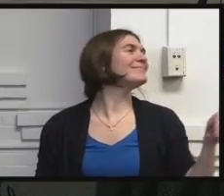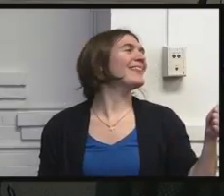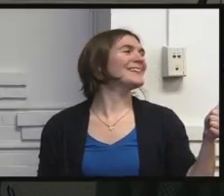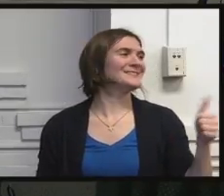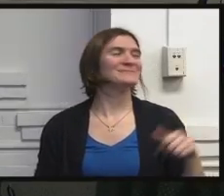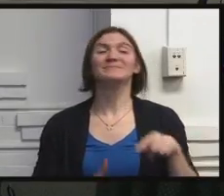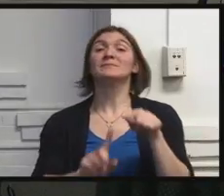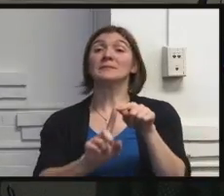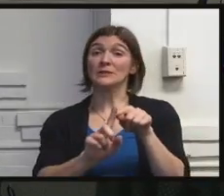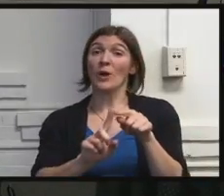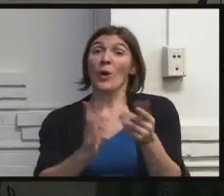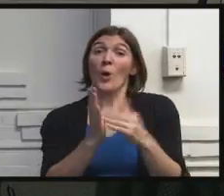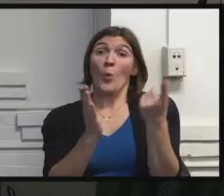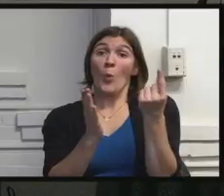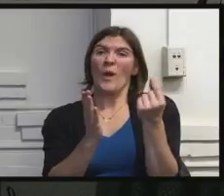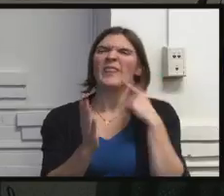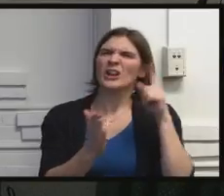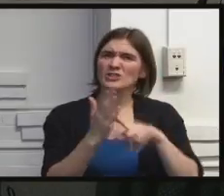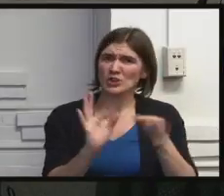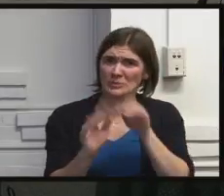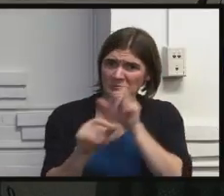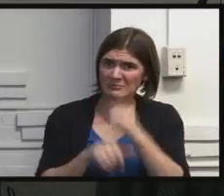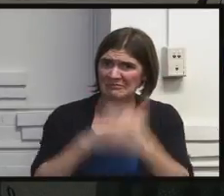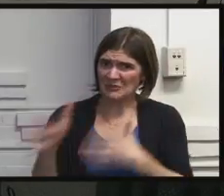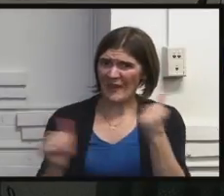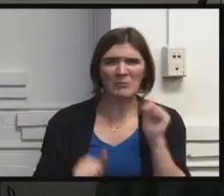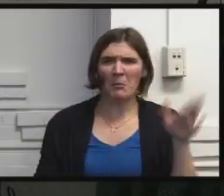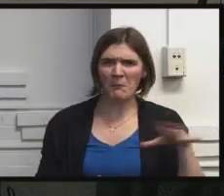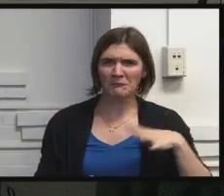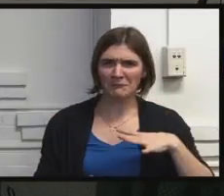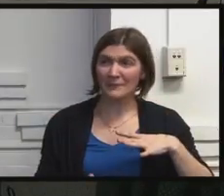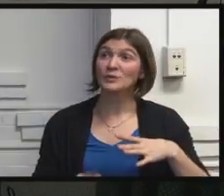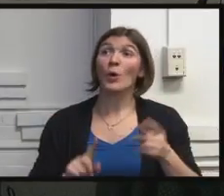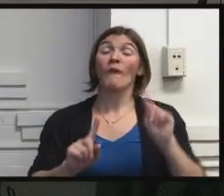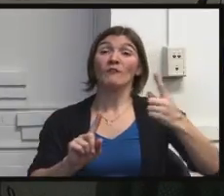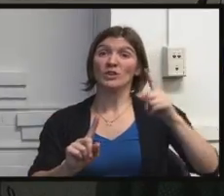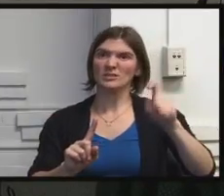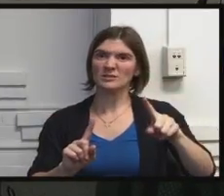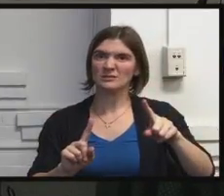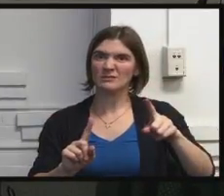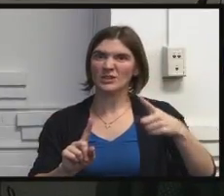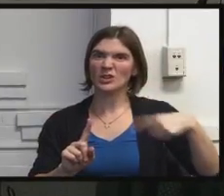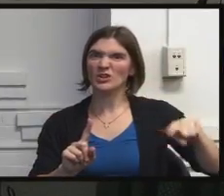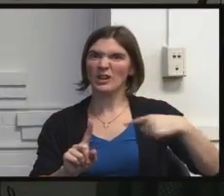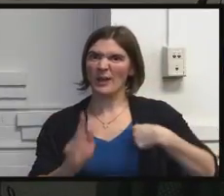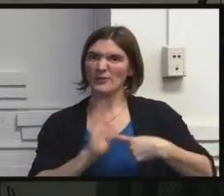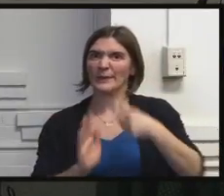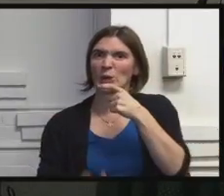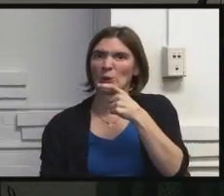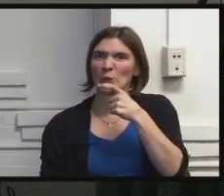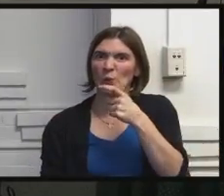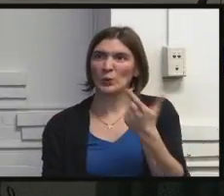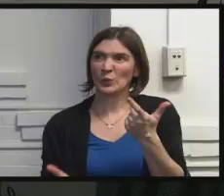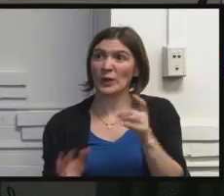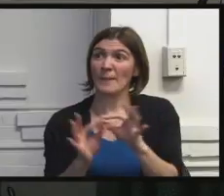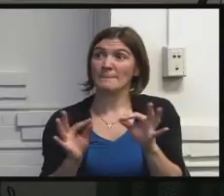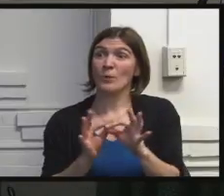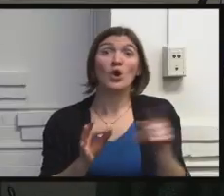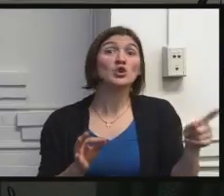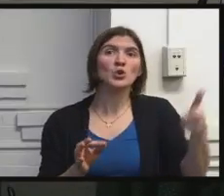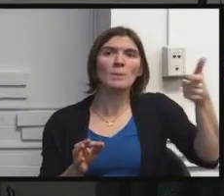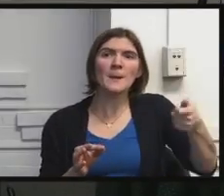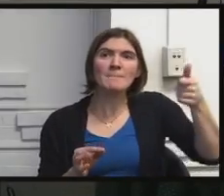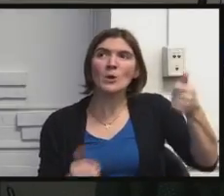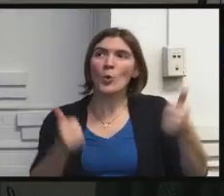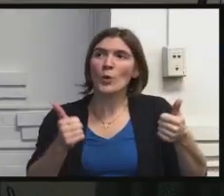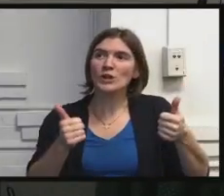and also to get some input and feedback about how you feel about the scope. So the first question is, who are you representing? And you want to hit the button that